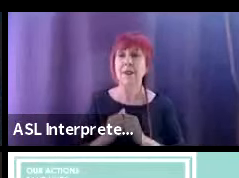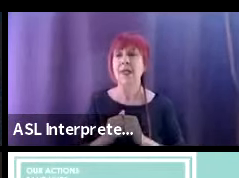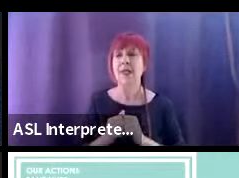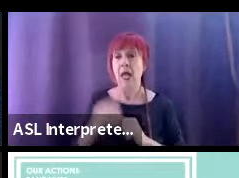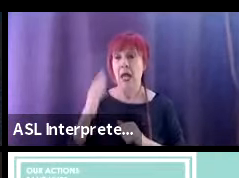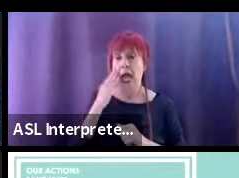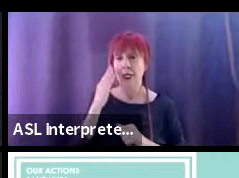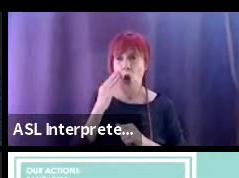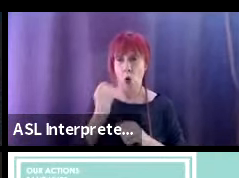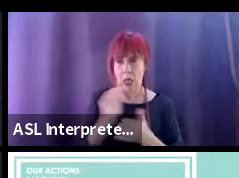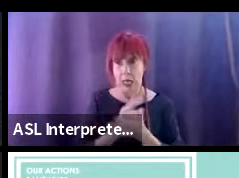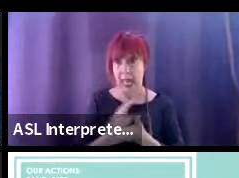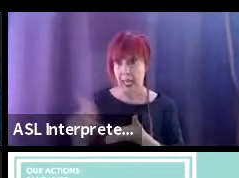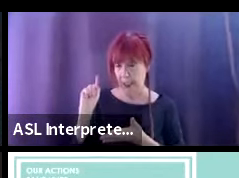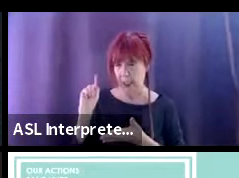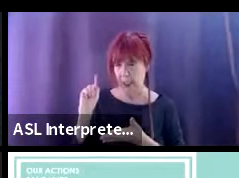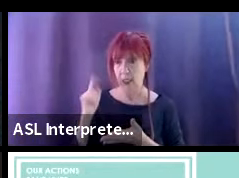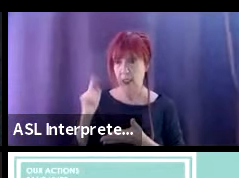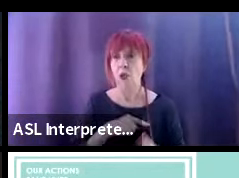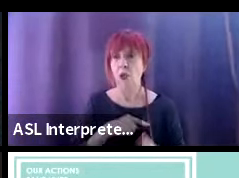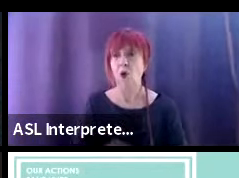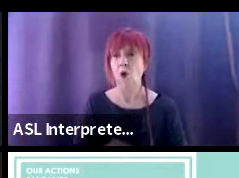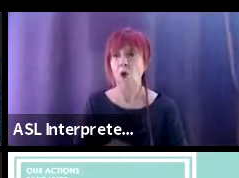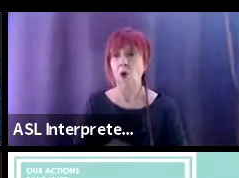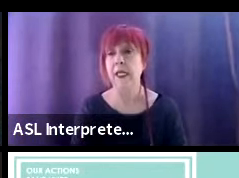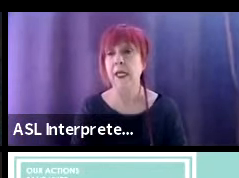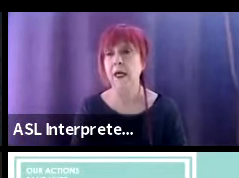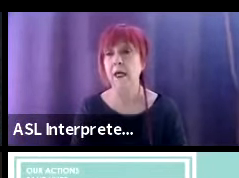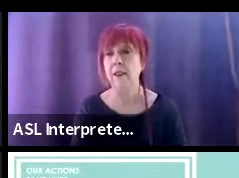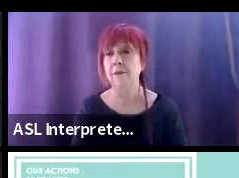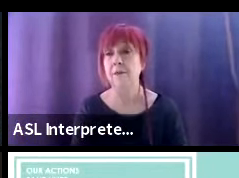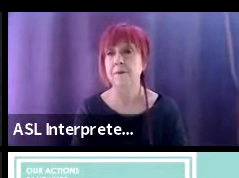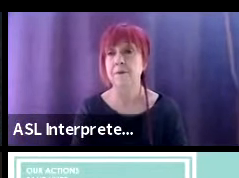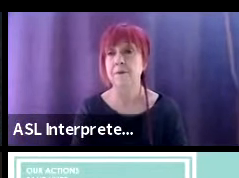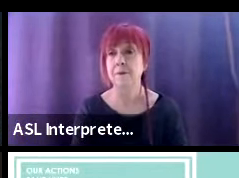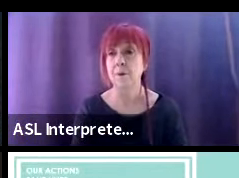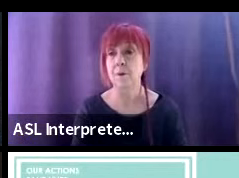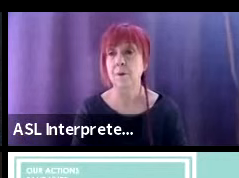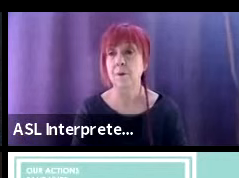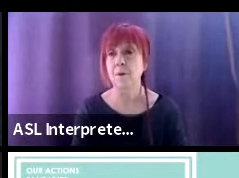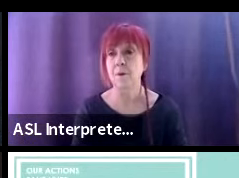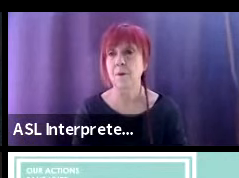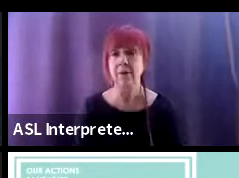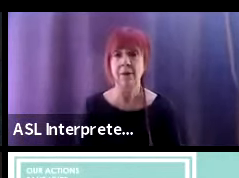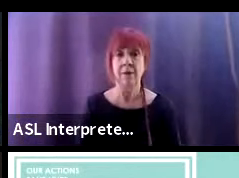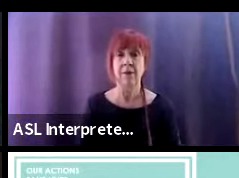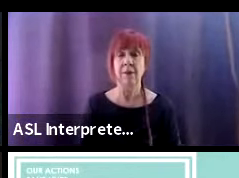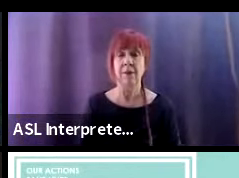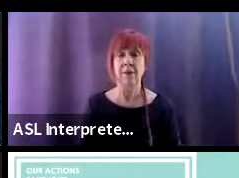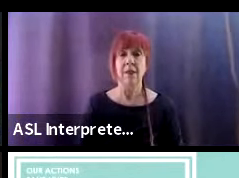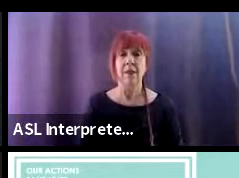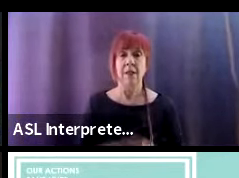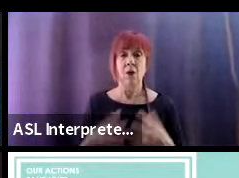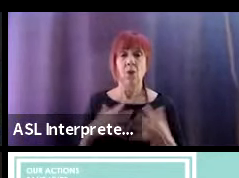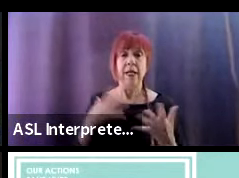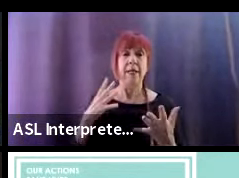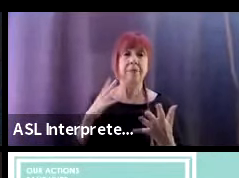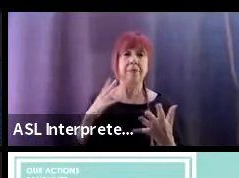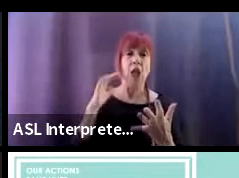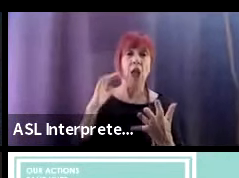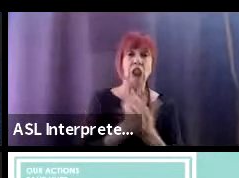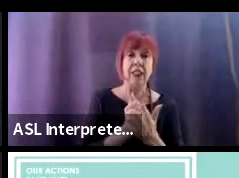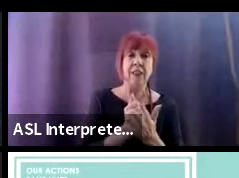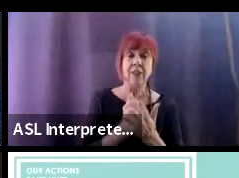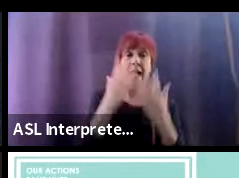last week we certainly reached a very sad milestone as we